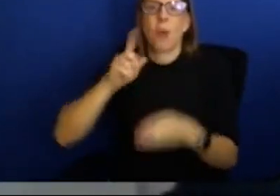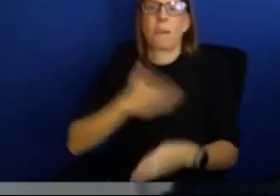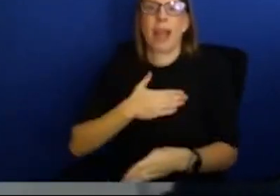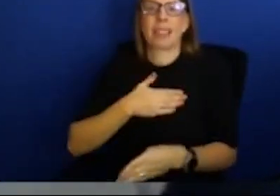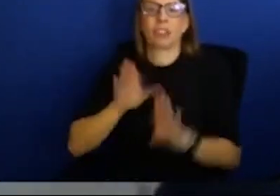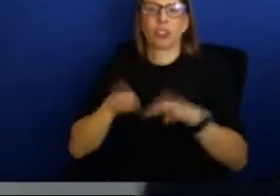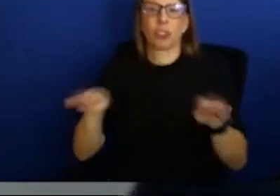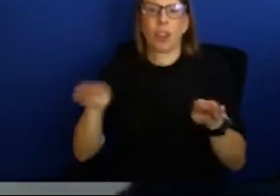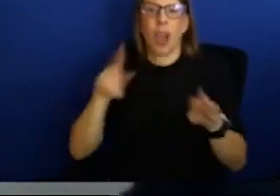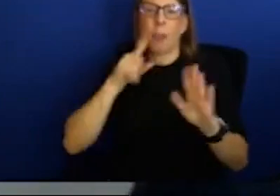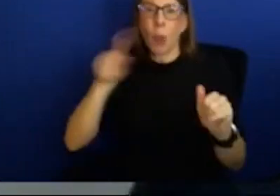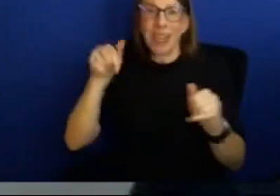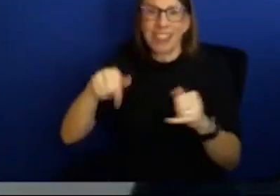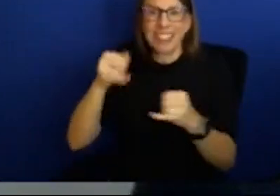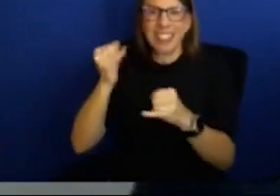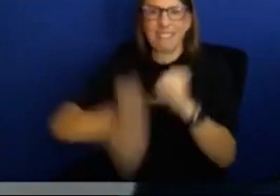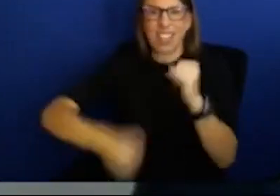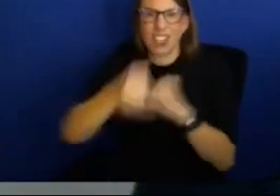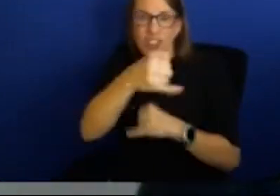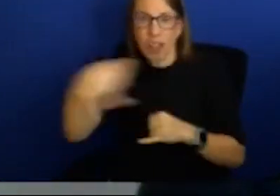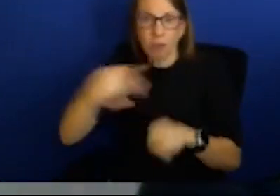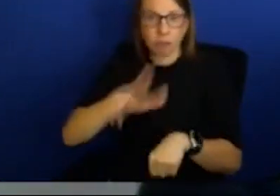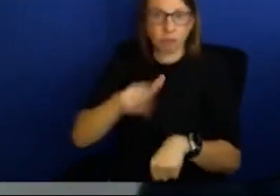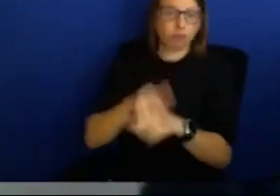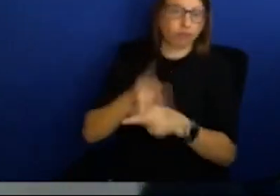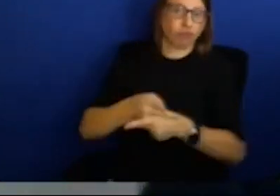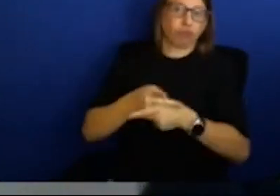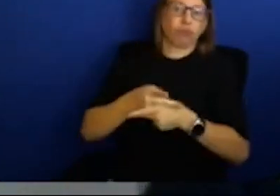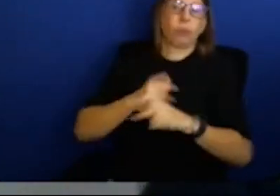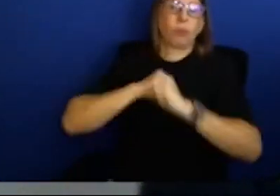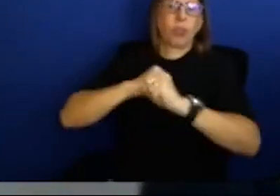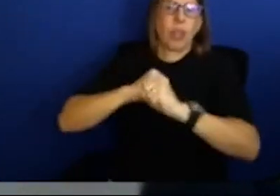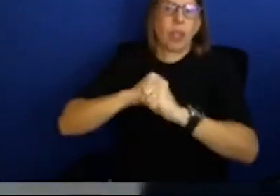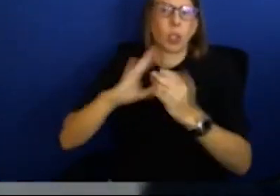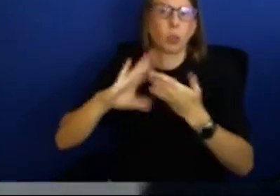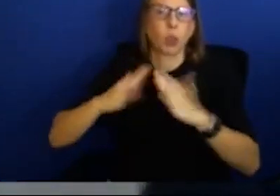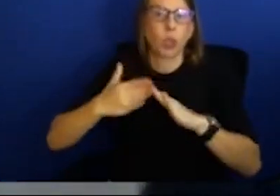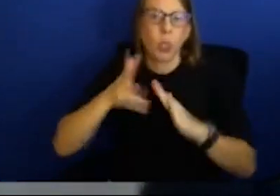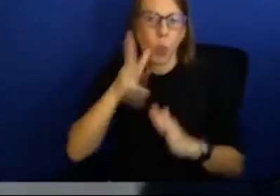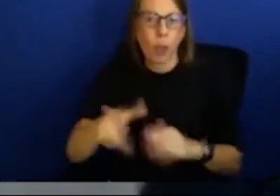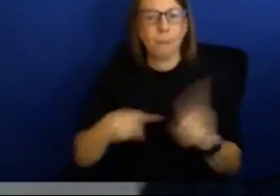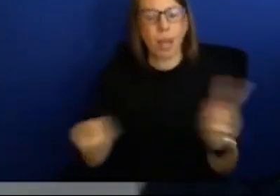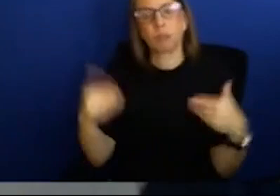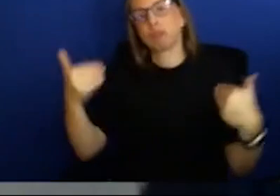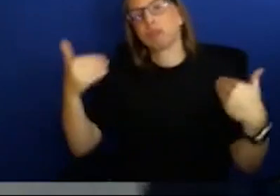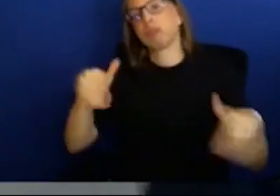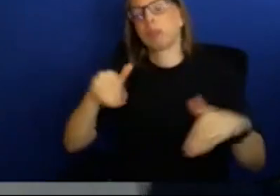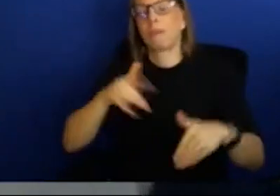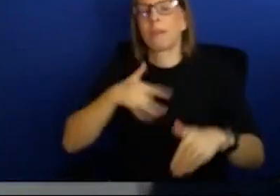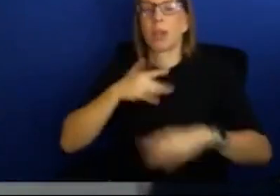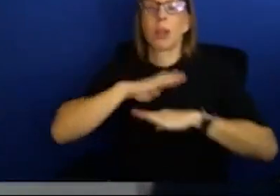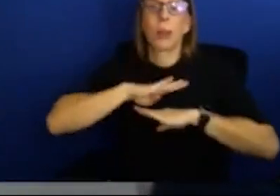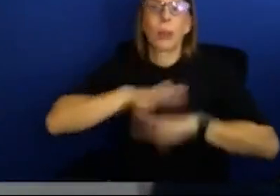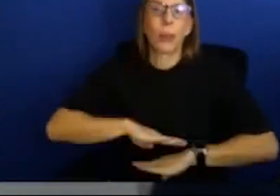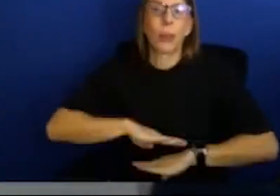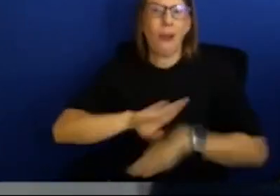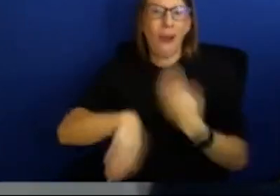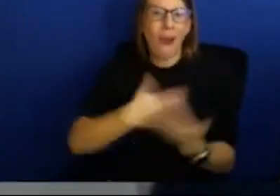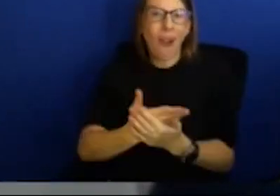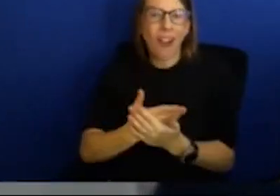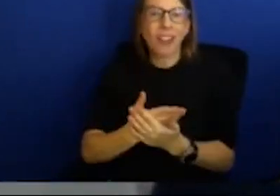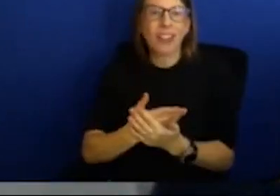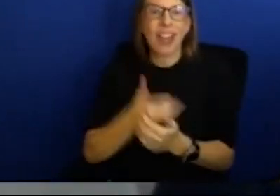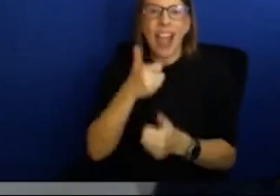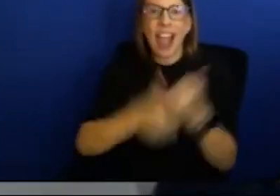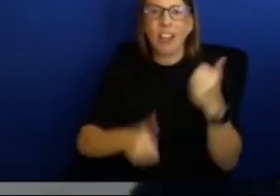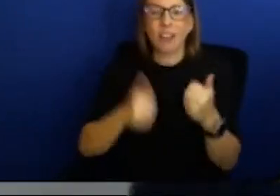hoping to achieve. Of course, we're still going to be taking precautions to protect our community, but it's a huge sigh of relief to know that all of our every member in